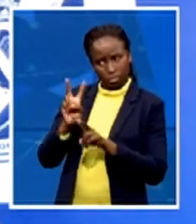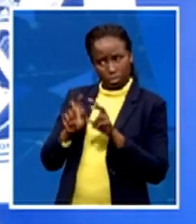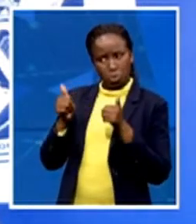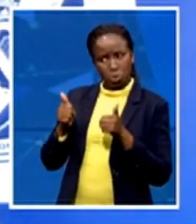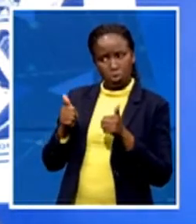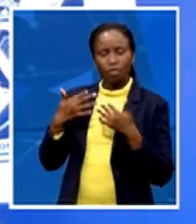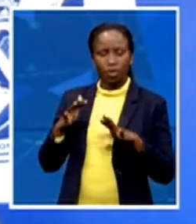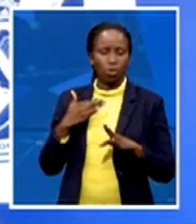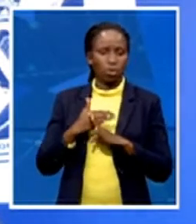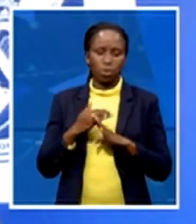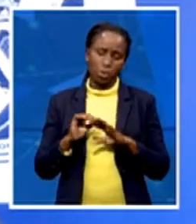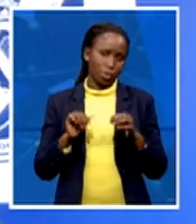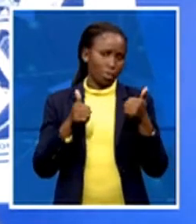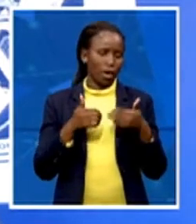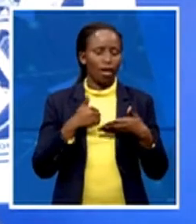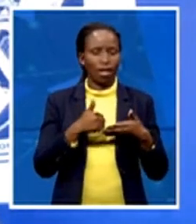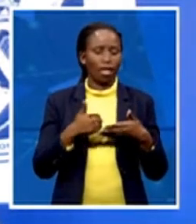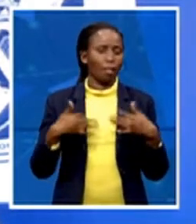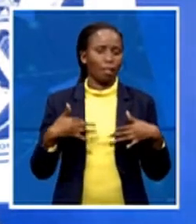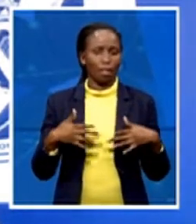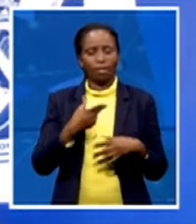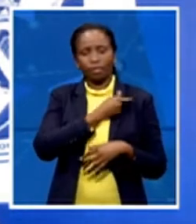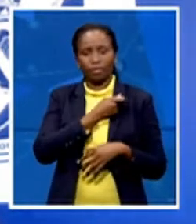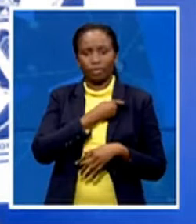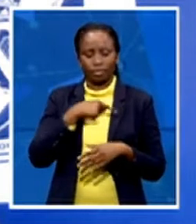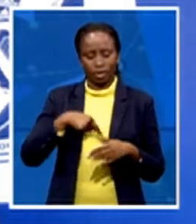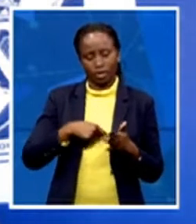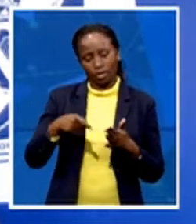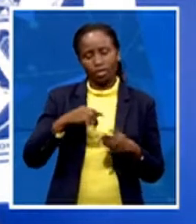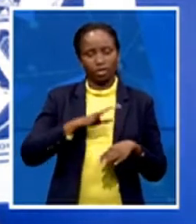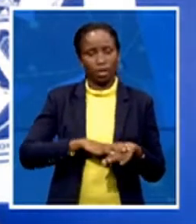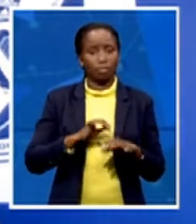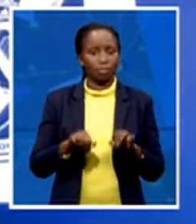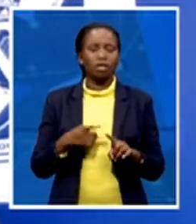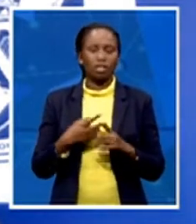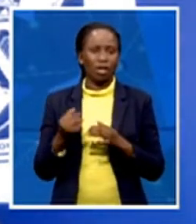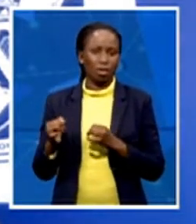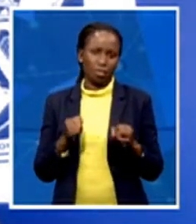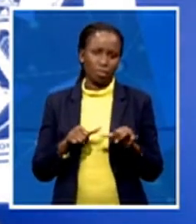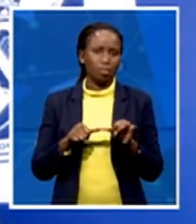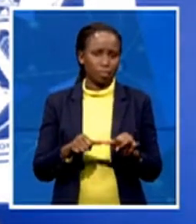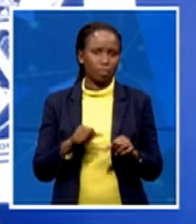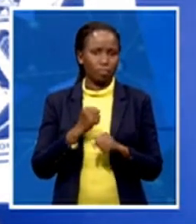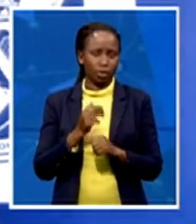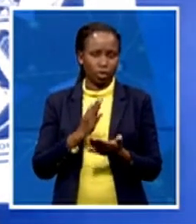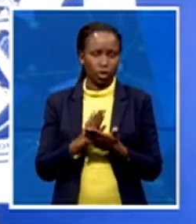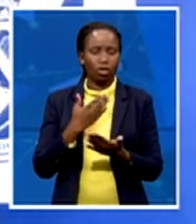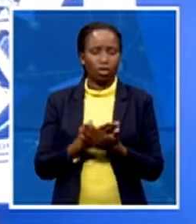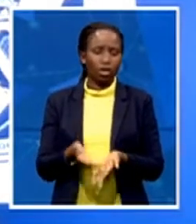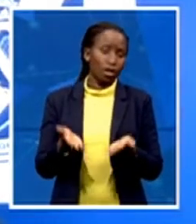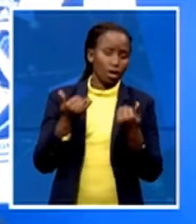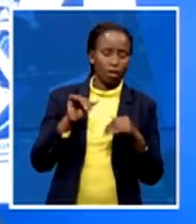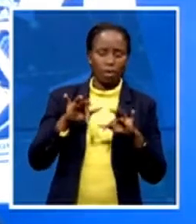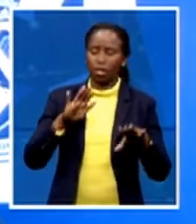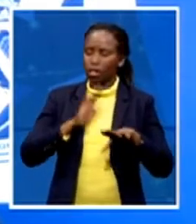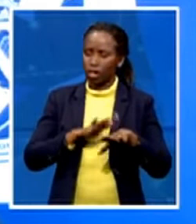during this period. So let's keep it there, make it a point that we vaccinate as many as we can. And for those who are unable to have an